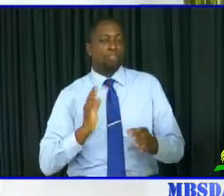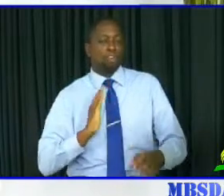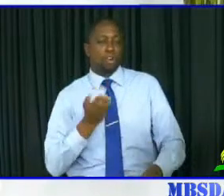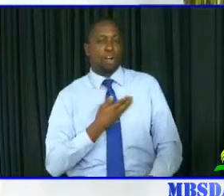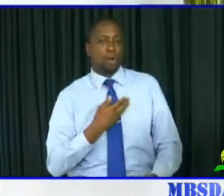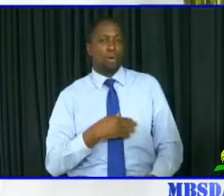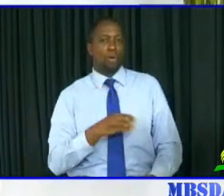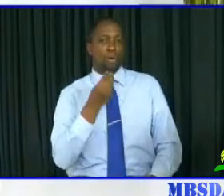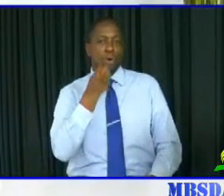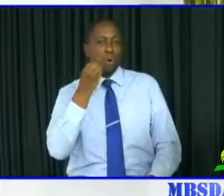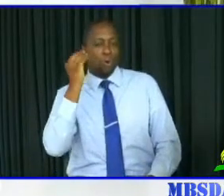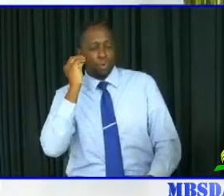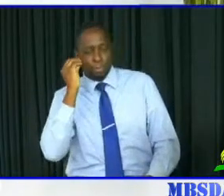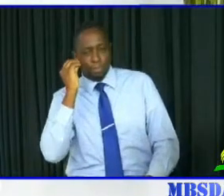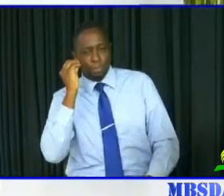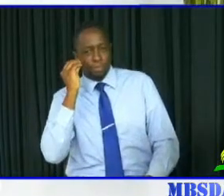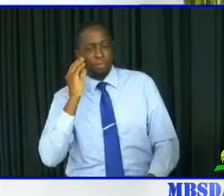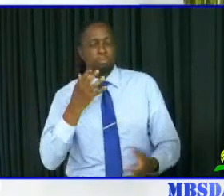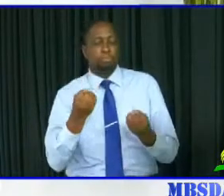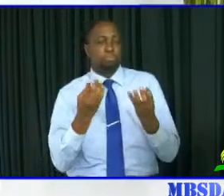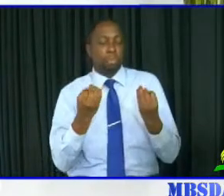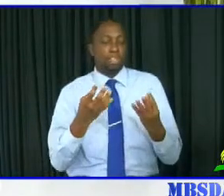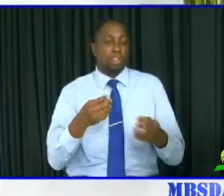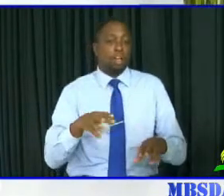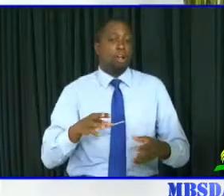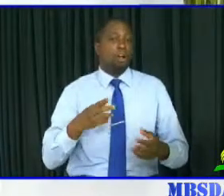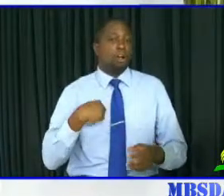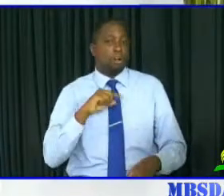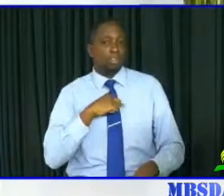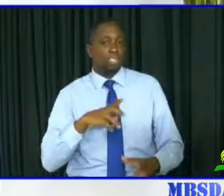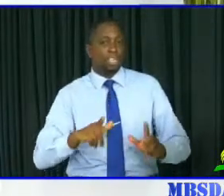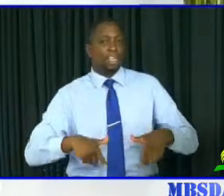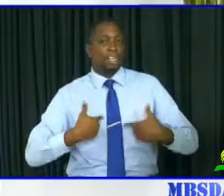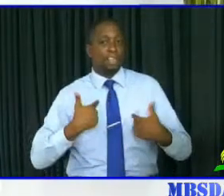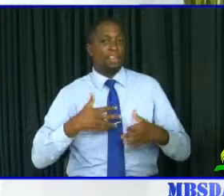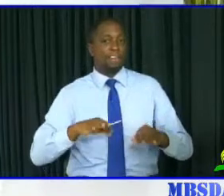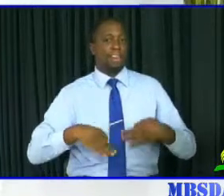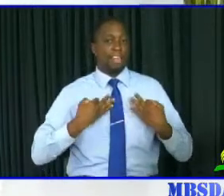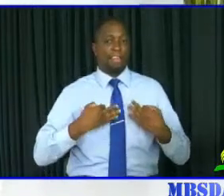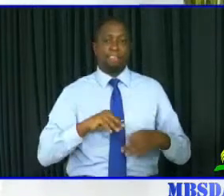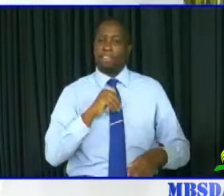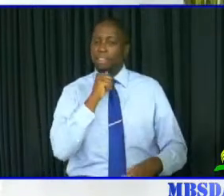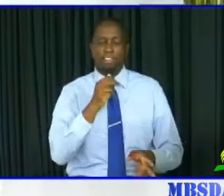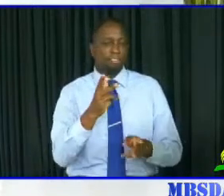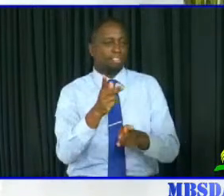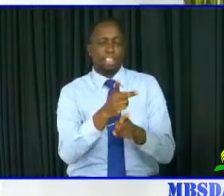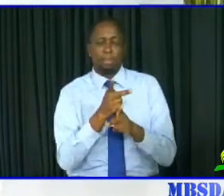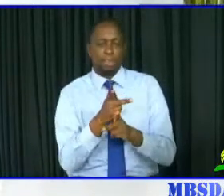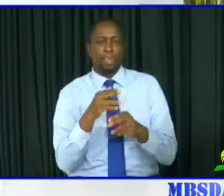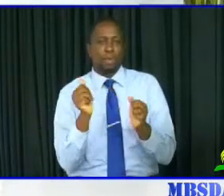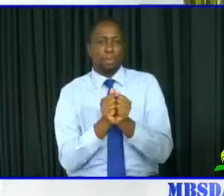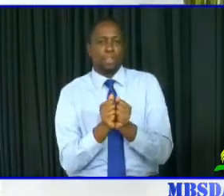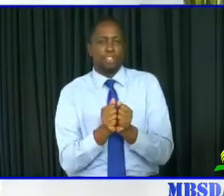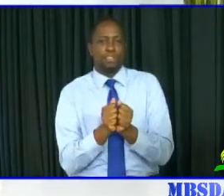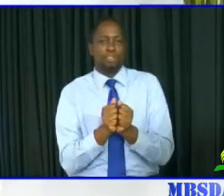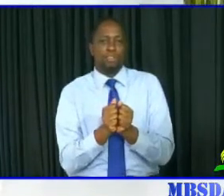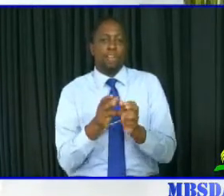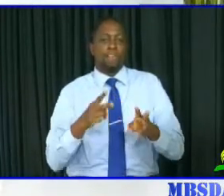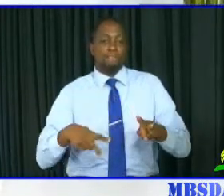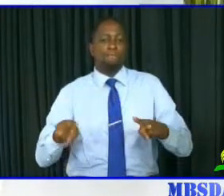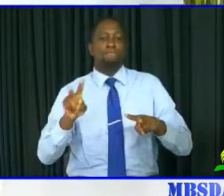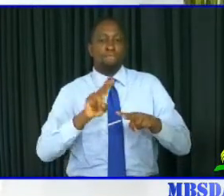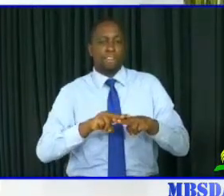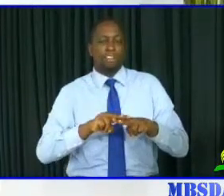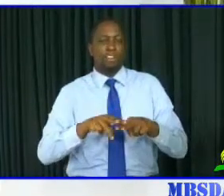Many of us, Almighty Father, have lived lives which are not in keeping with the principles of